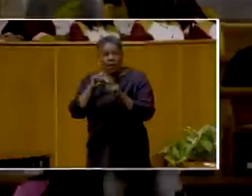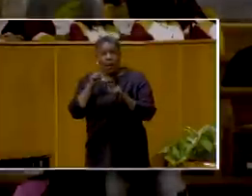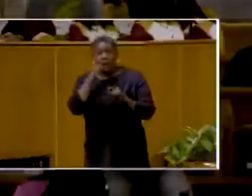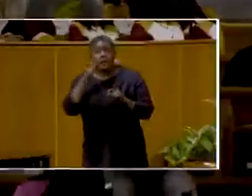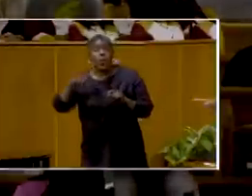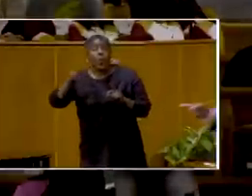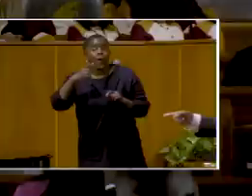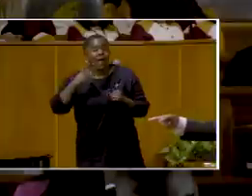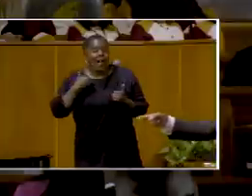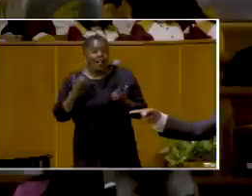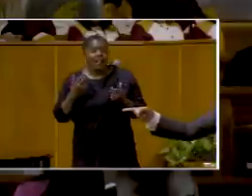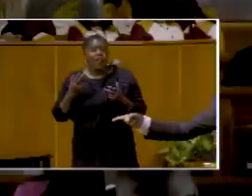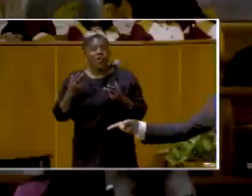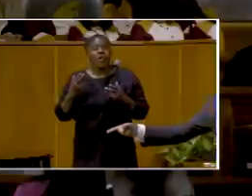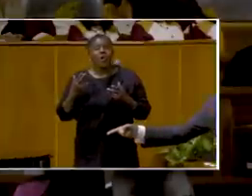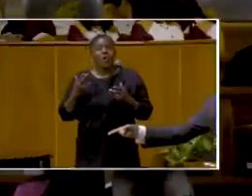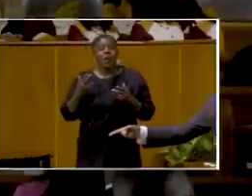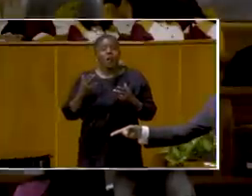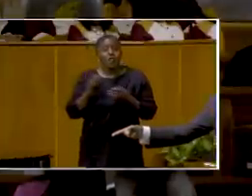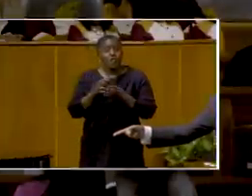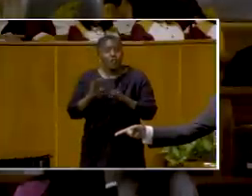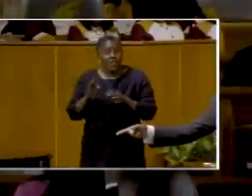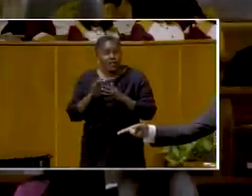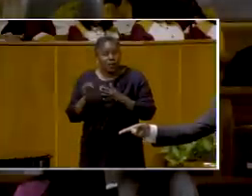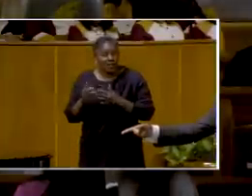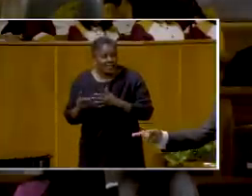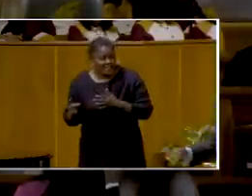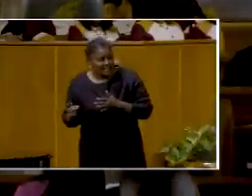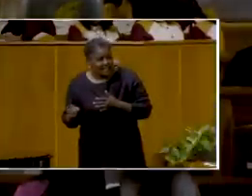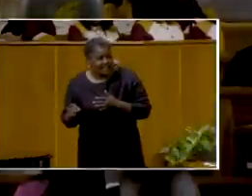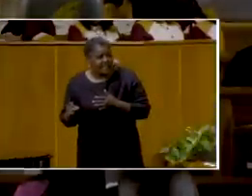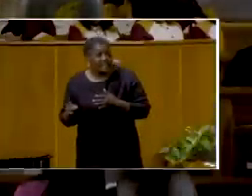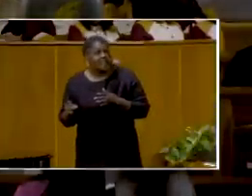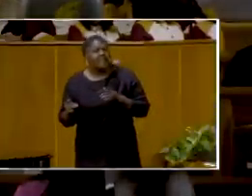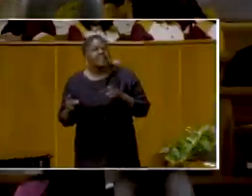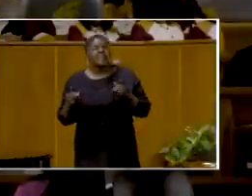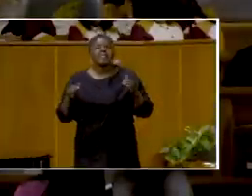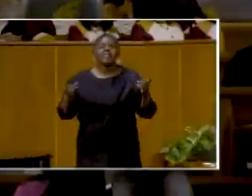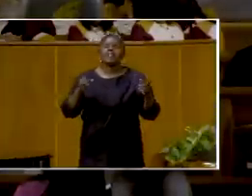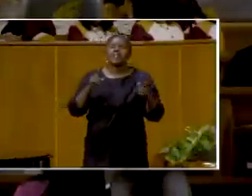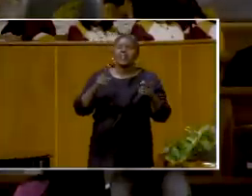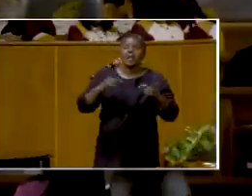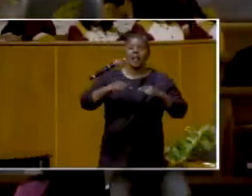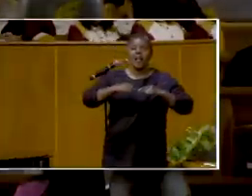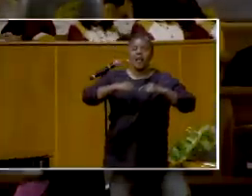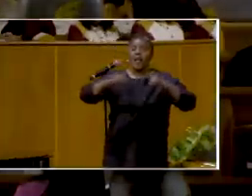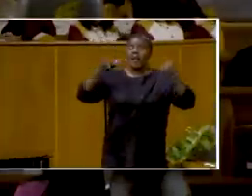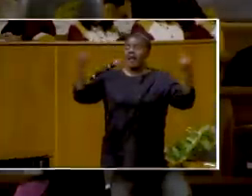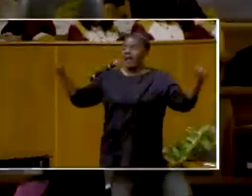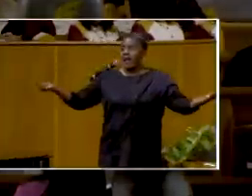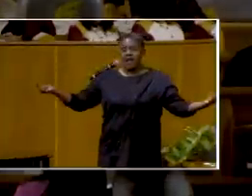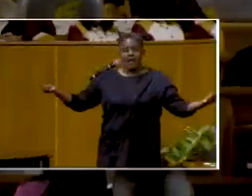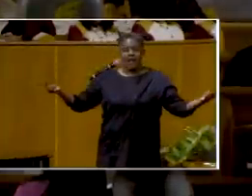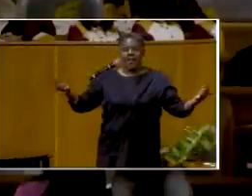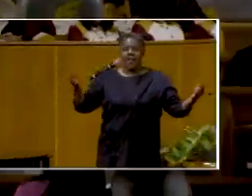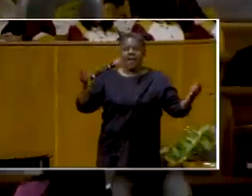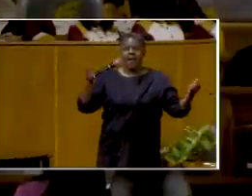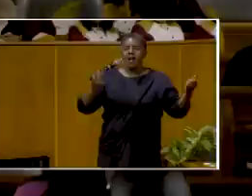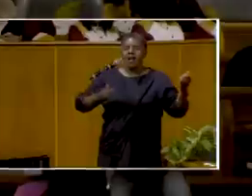Because we got the human will, the free choice. Now, listen, in the extreme, none of us are the extremes.